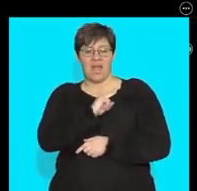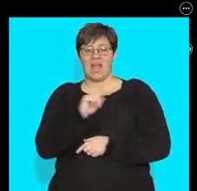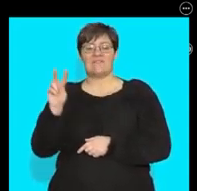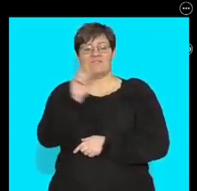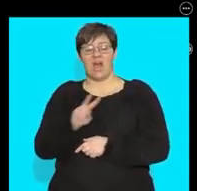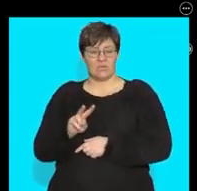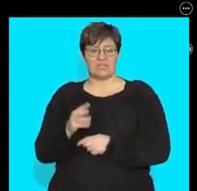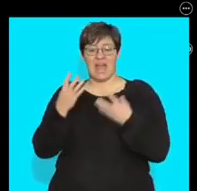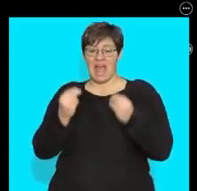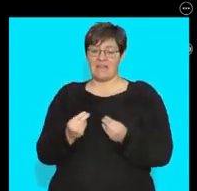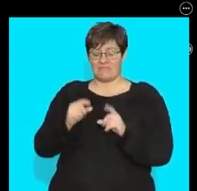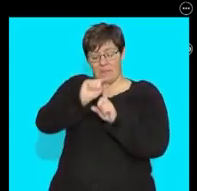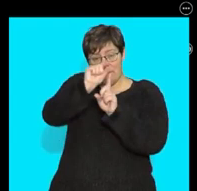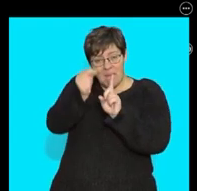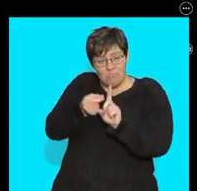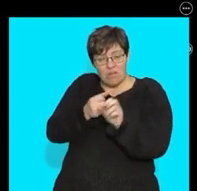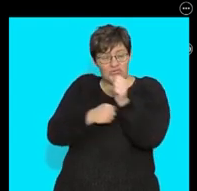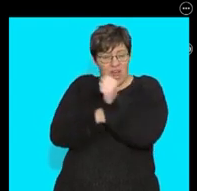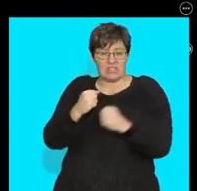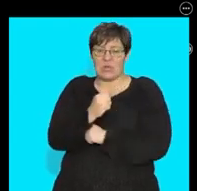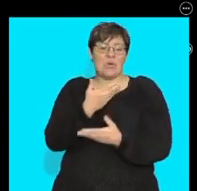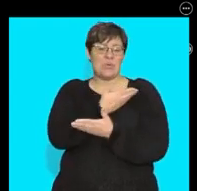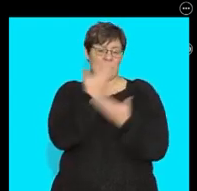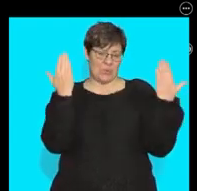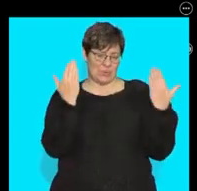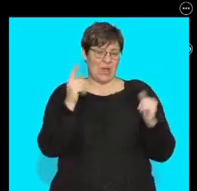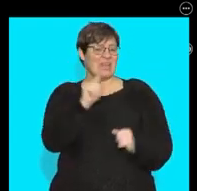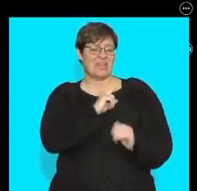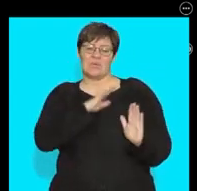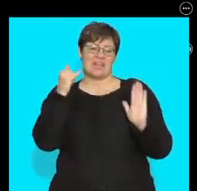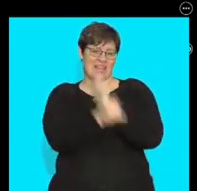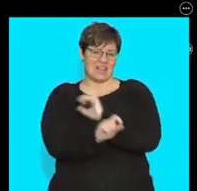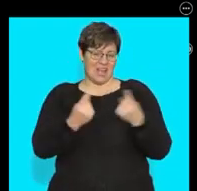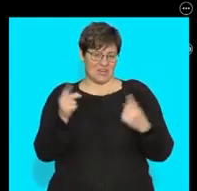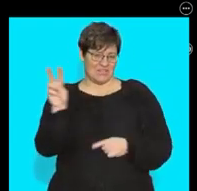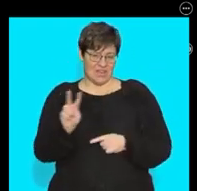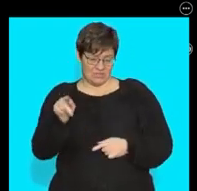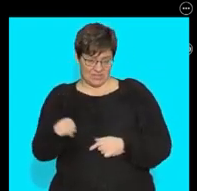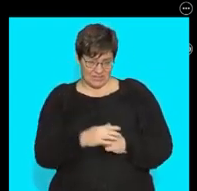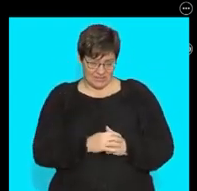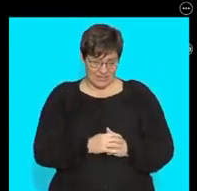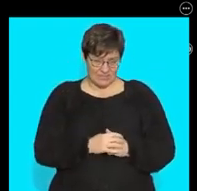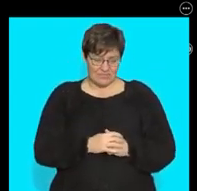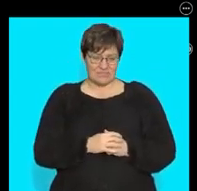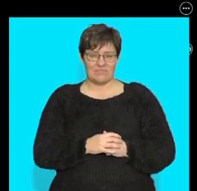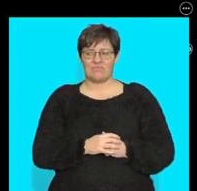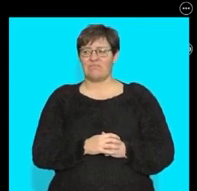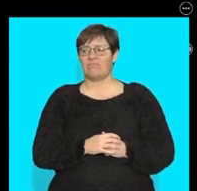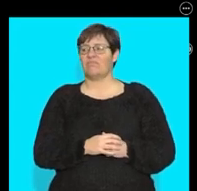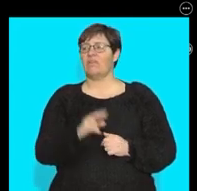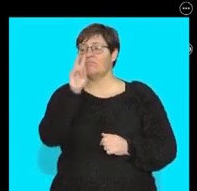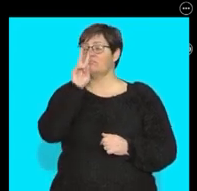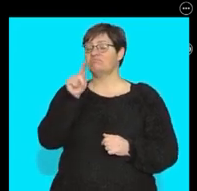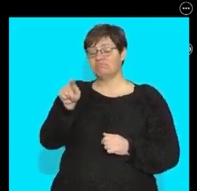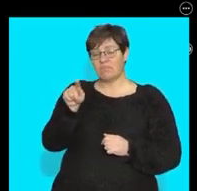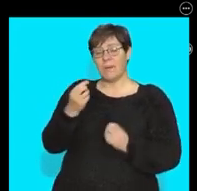have any kind of membrane-bound structure, so we cannot kill it. So if we have a look here, so what we're going to look